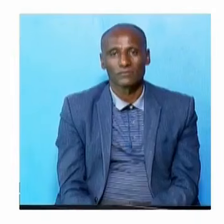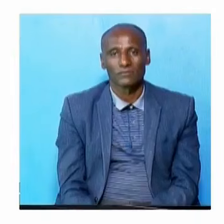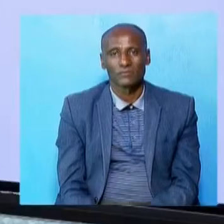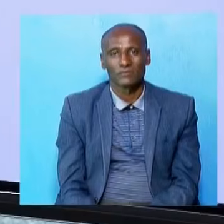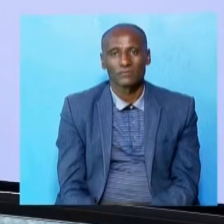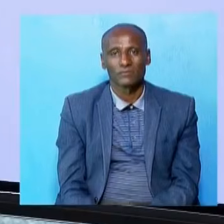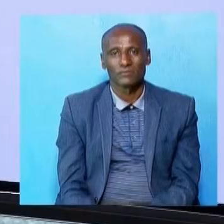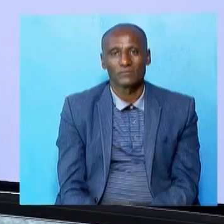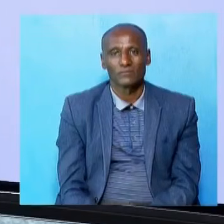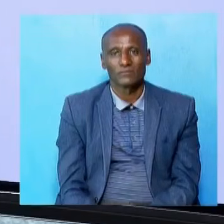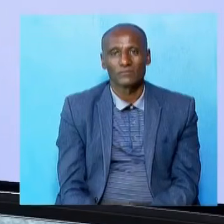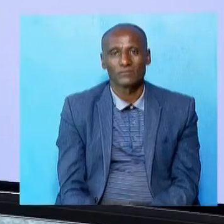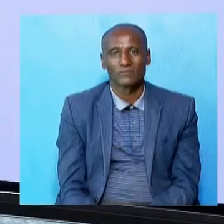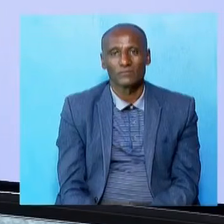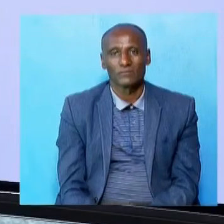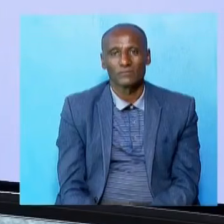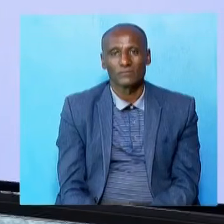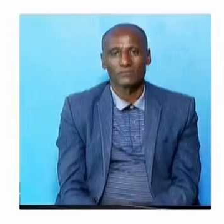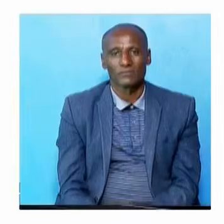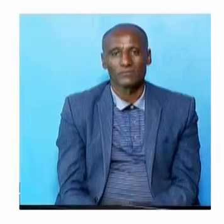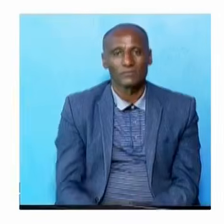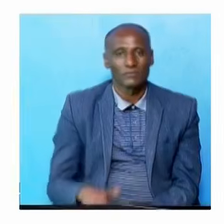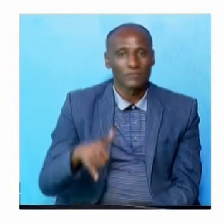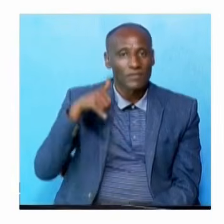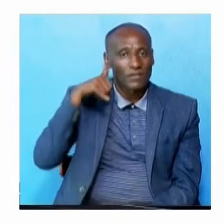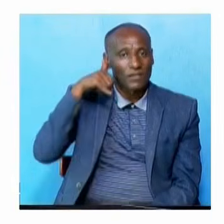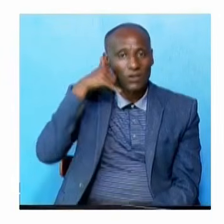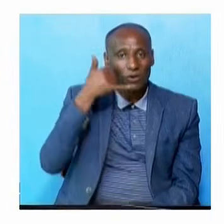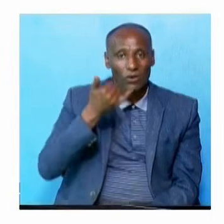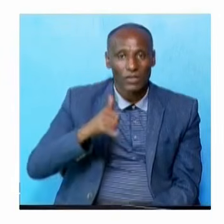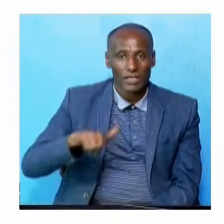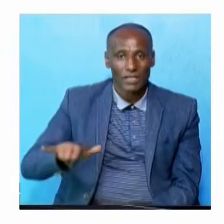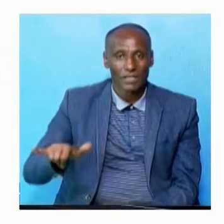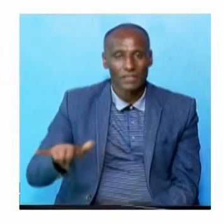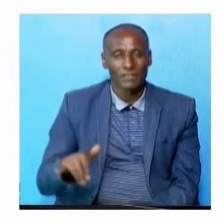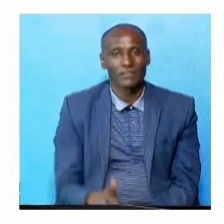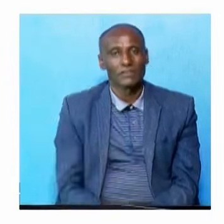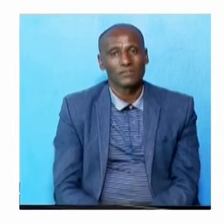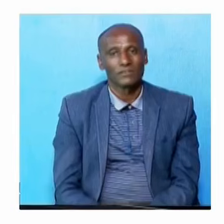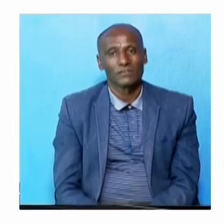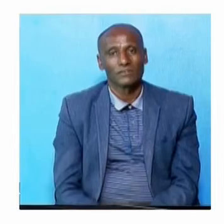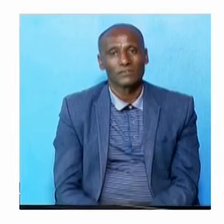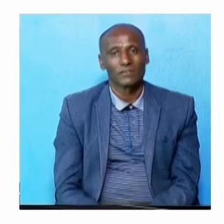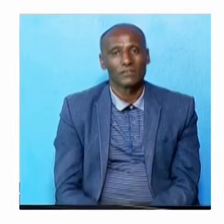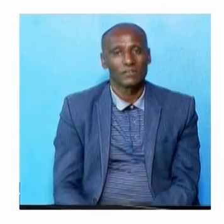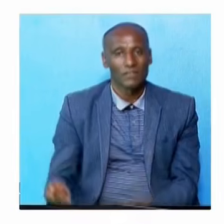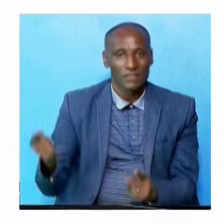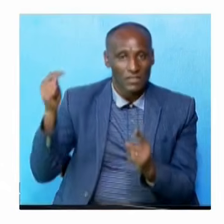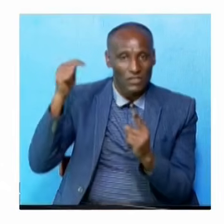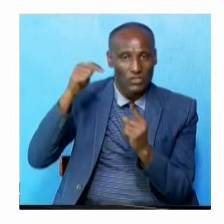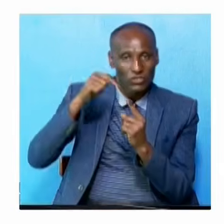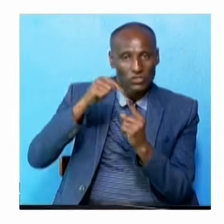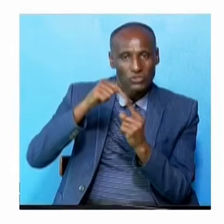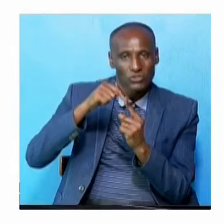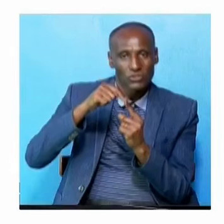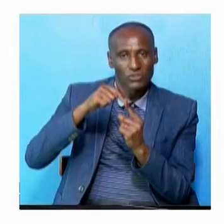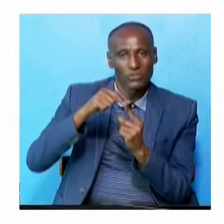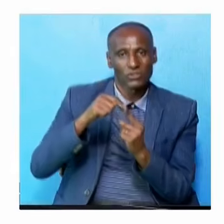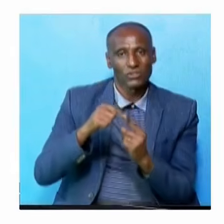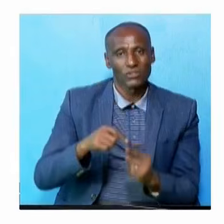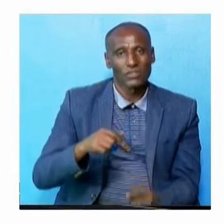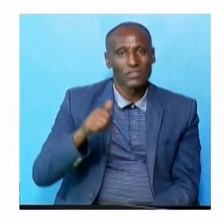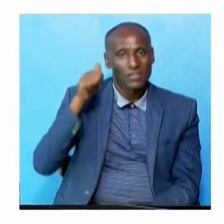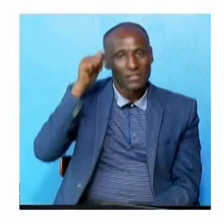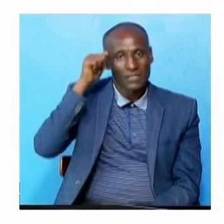not. Yes? Good. He was not calling. He was not calling